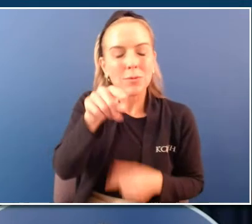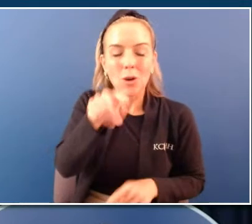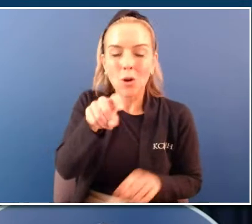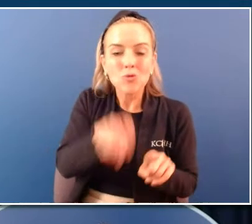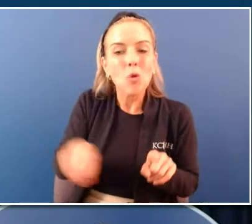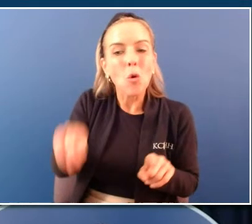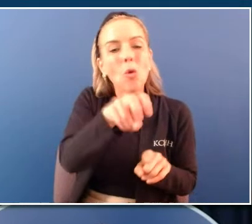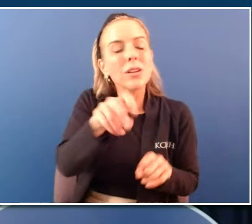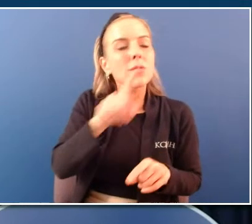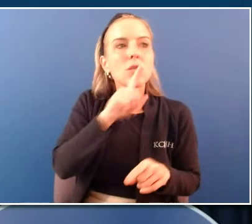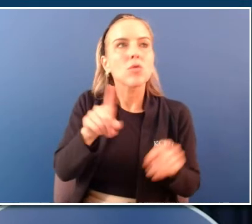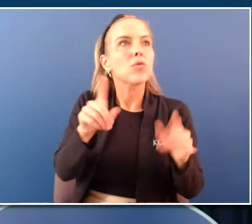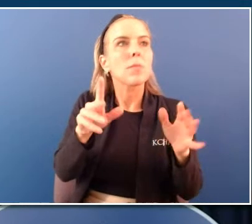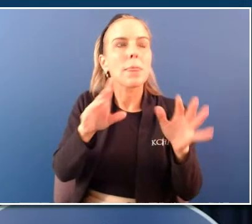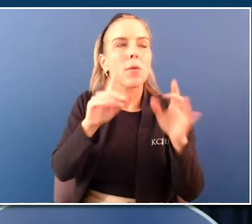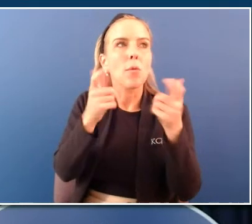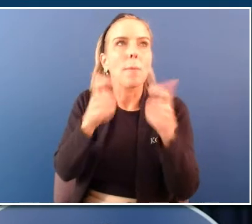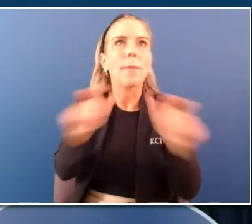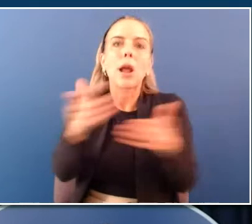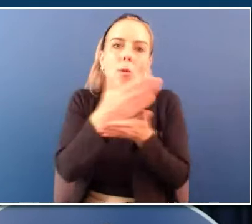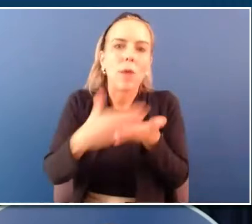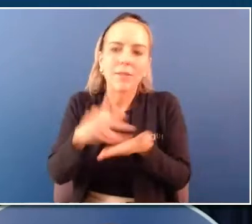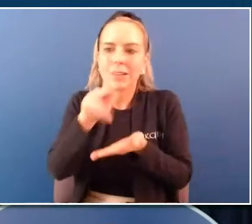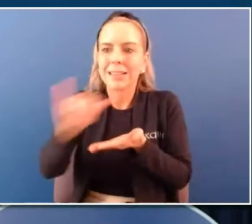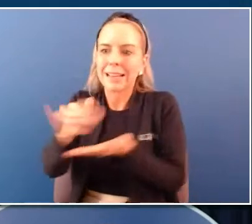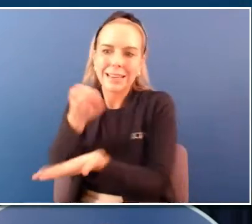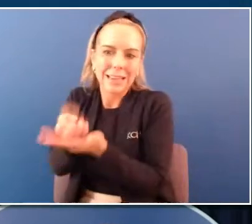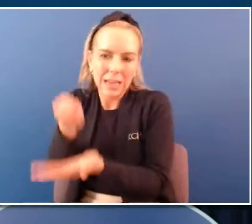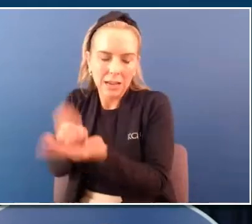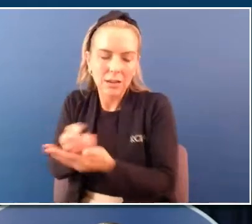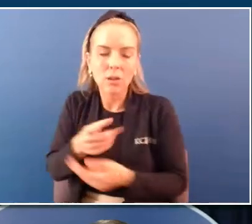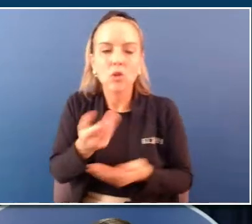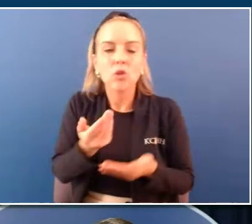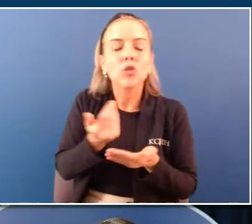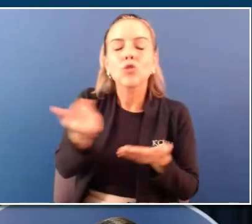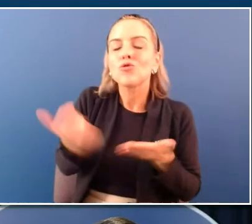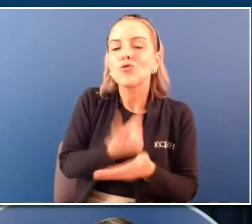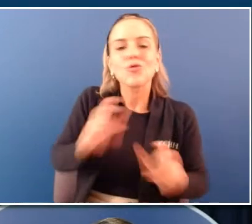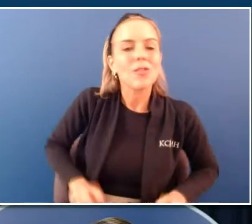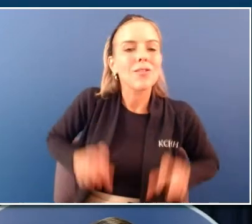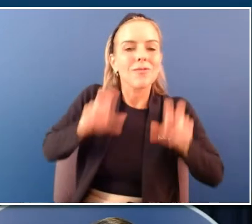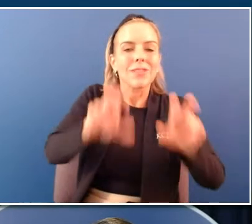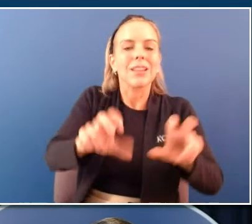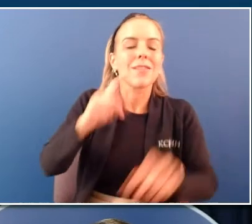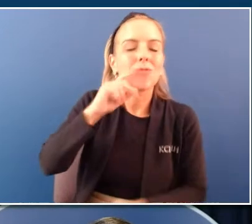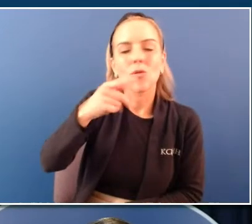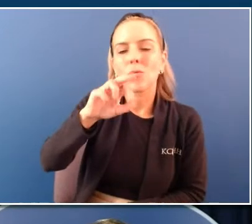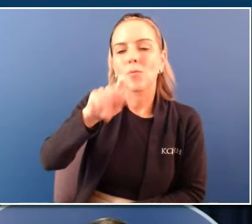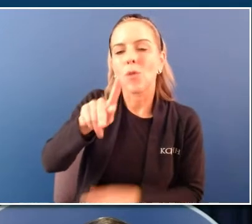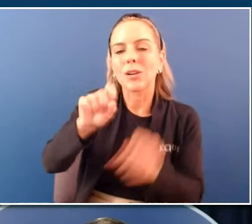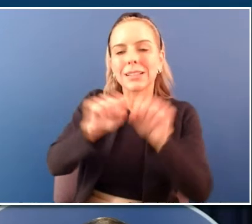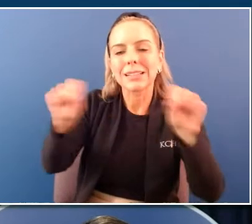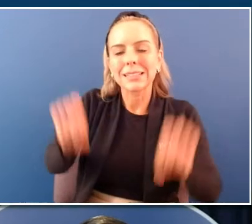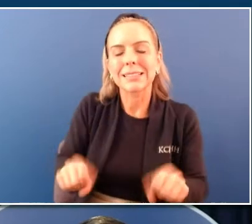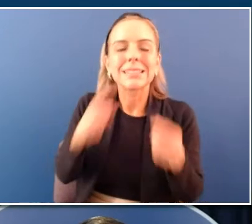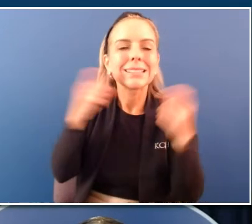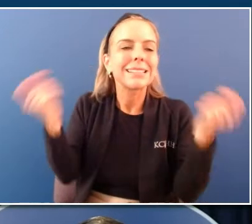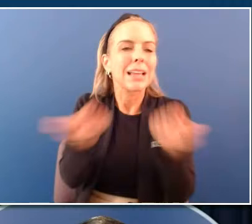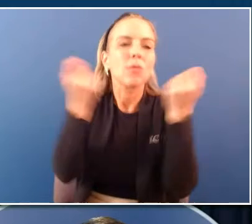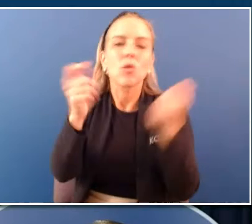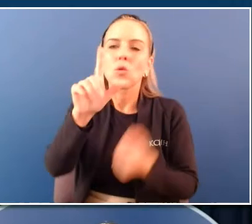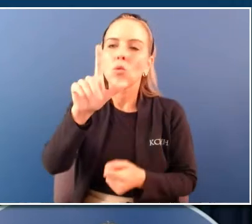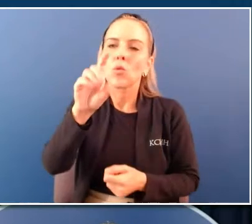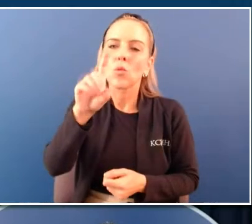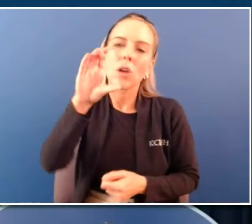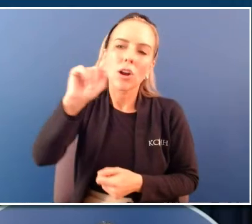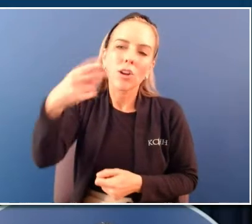Kentucky economy. We've announced major new investments in our state park system as we celebrate the 100th anniversary